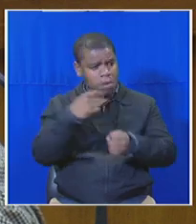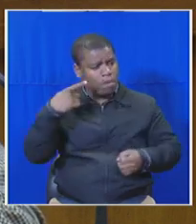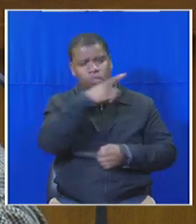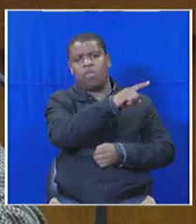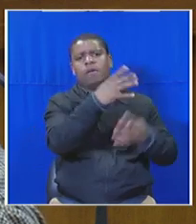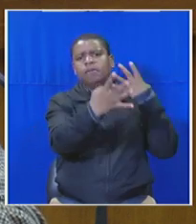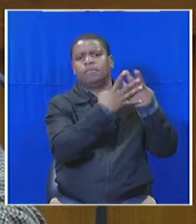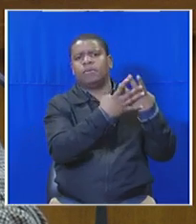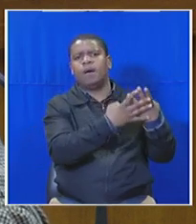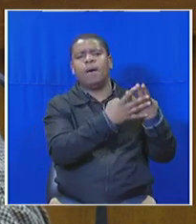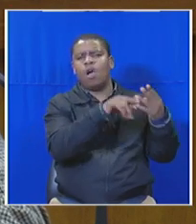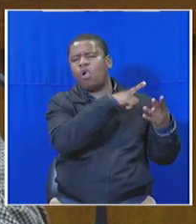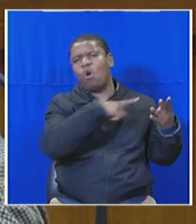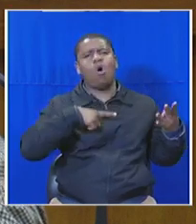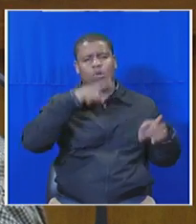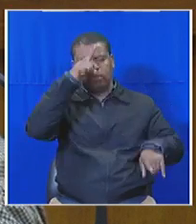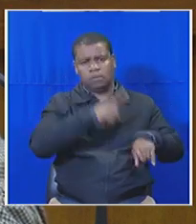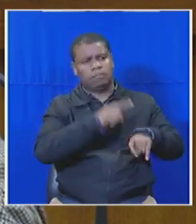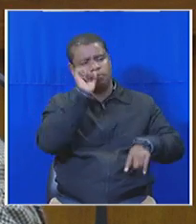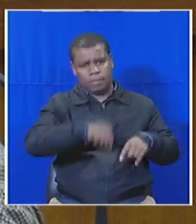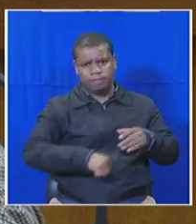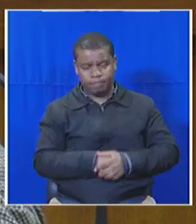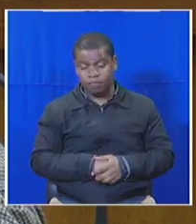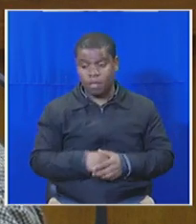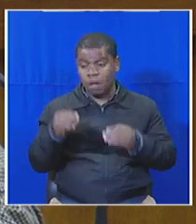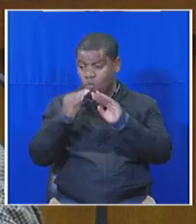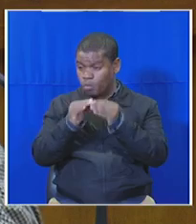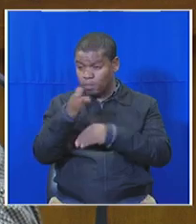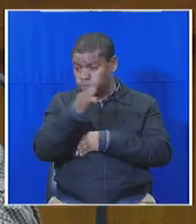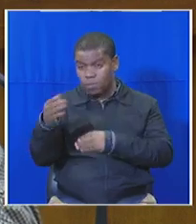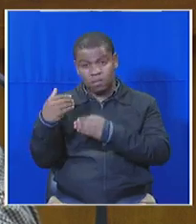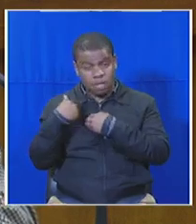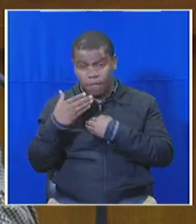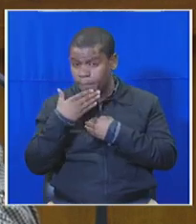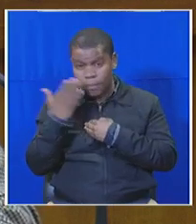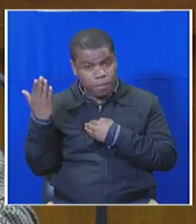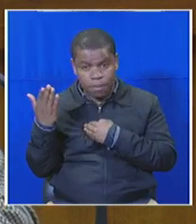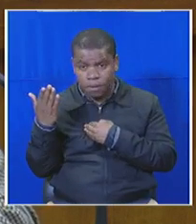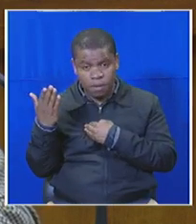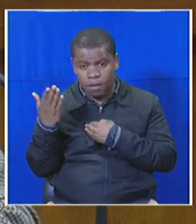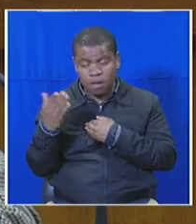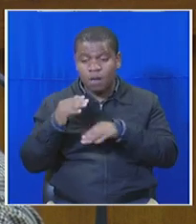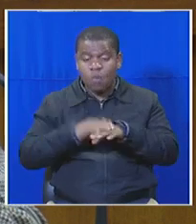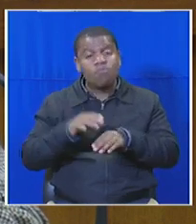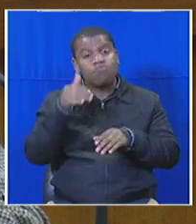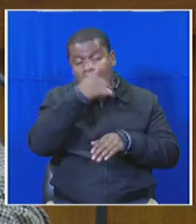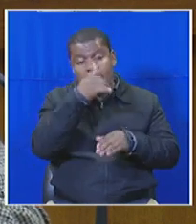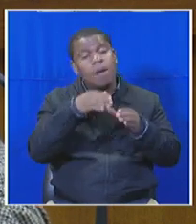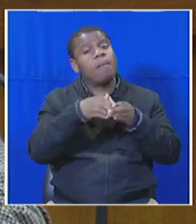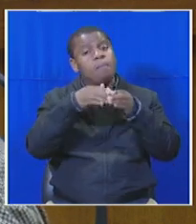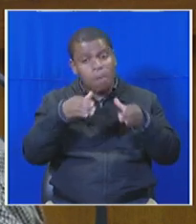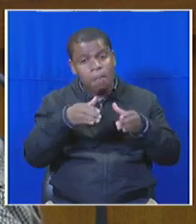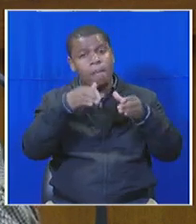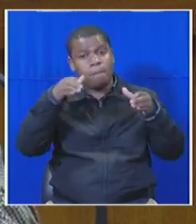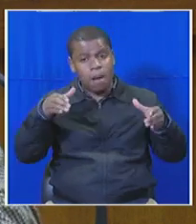of our society. Our citizens are not safe. Crime is rampant and on the increase, and this is